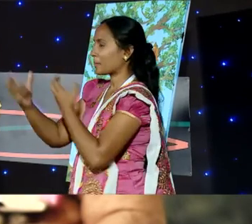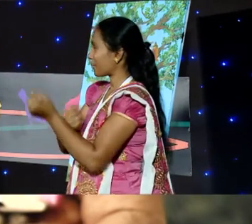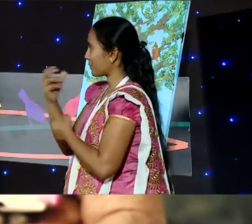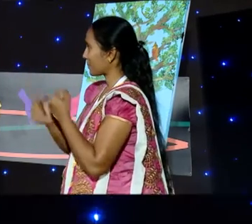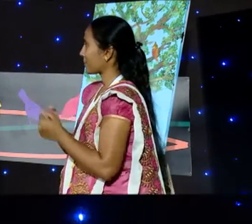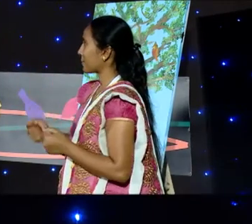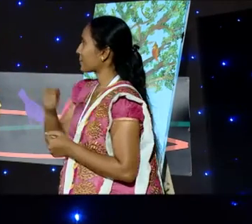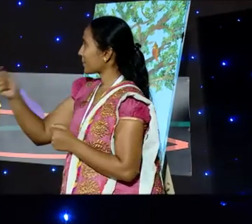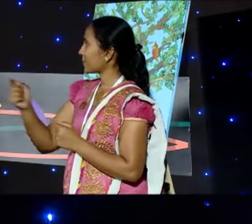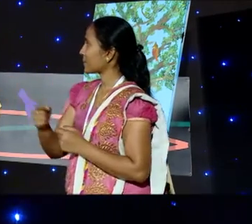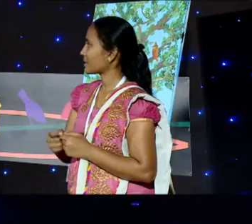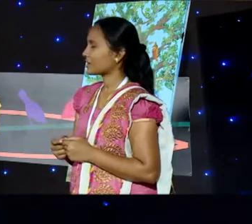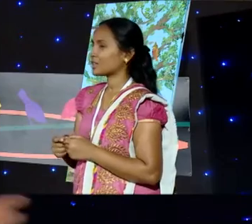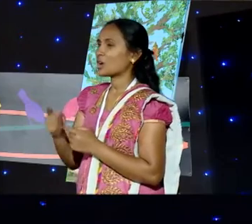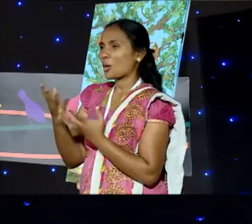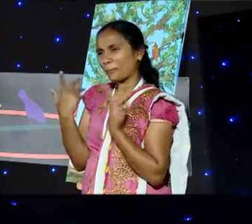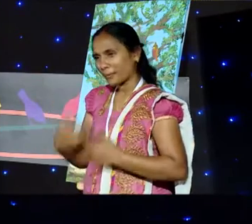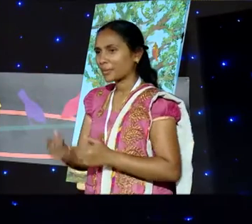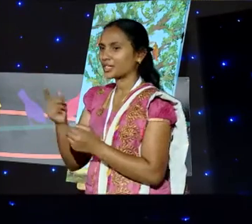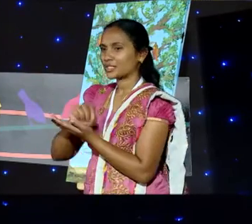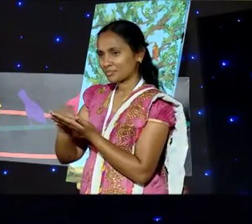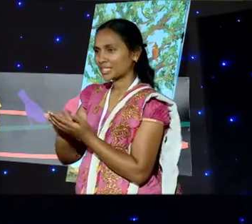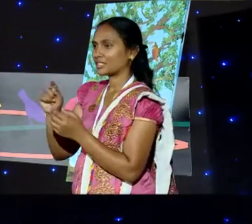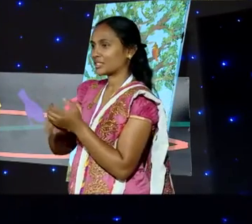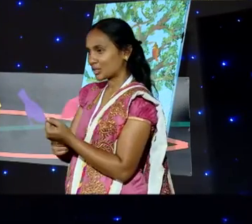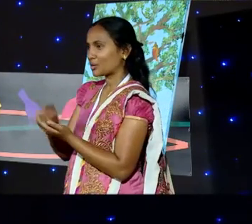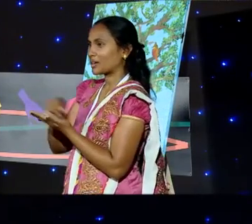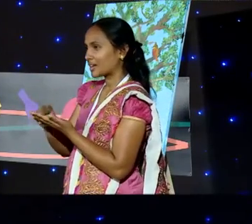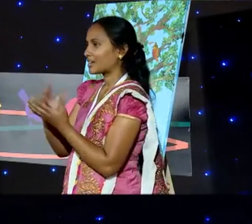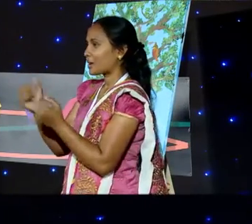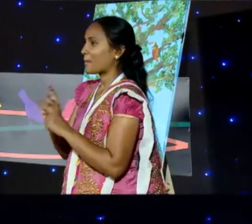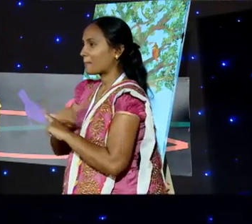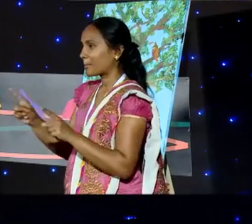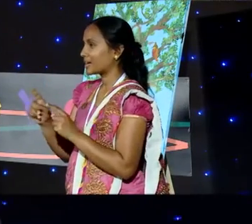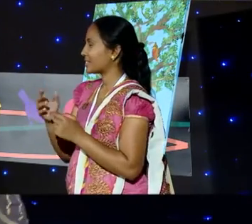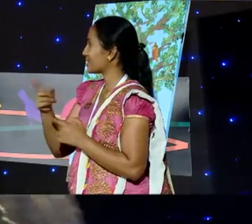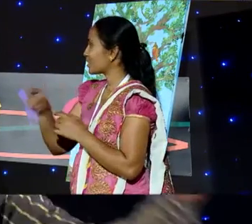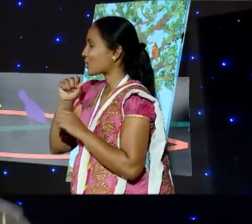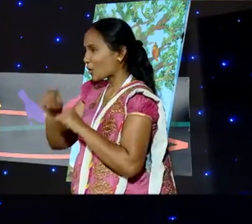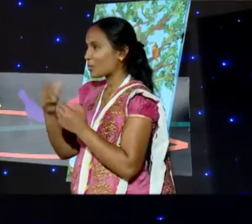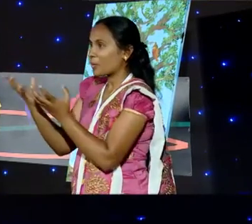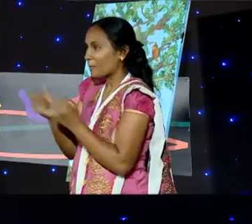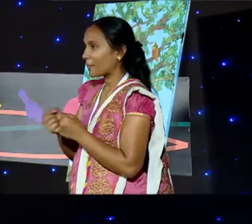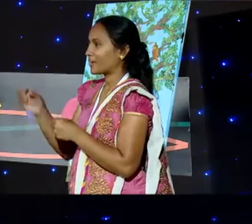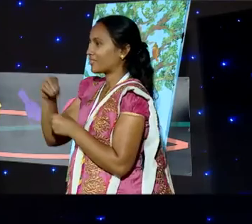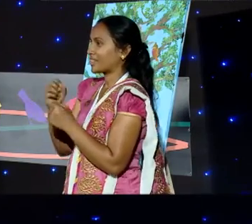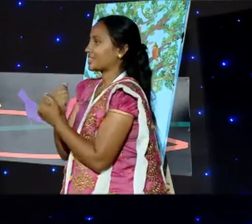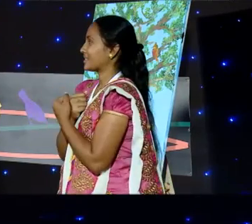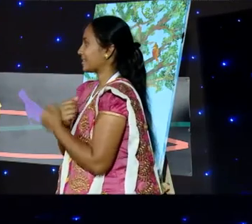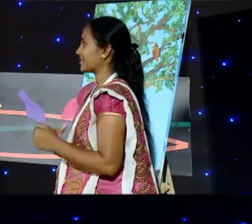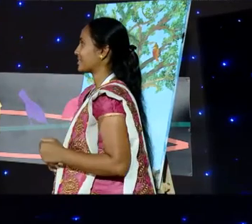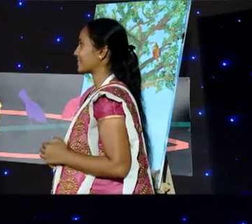as many great pencils, as many sharpeners, but you could not buy the love that it was wrapped